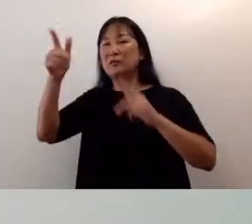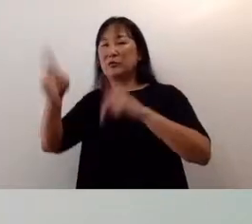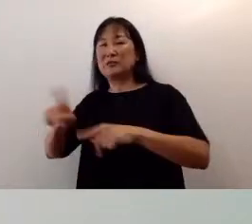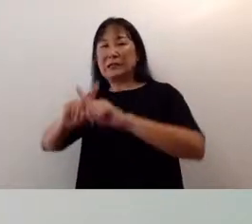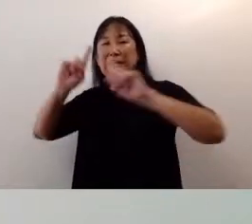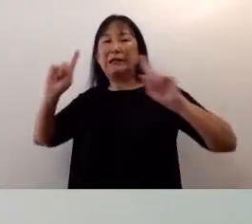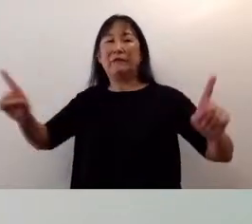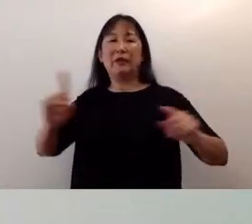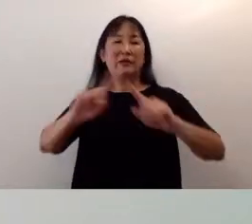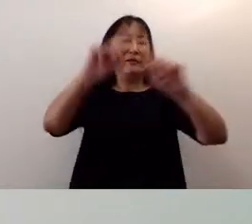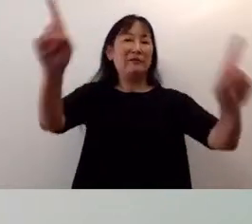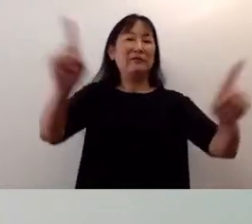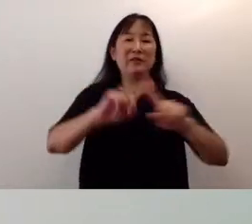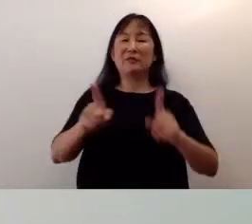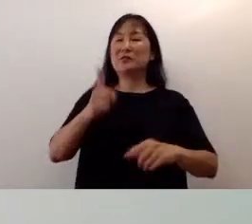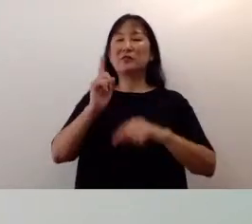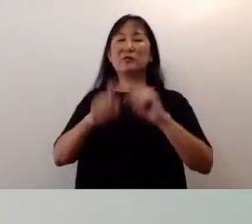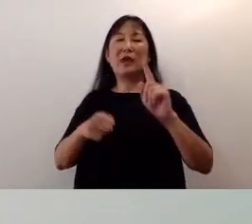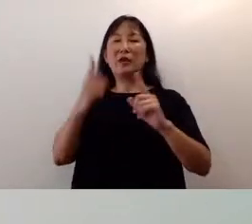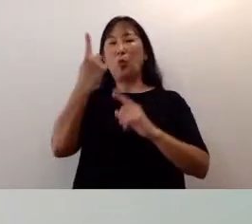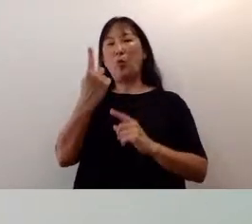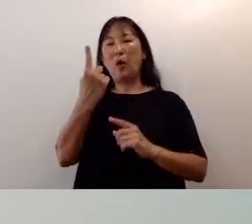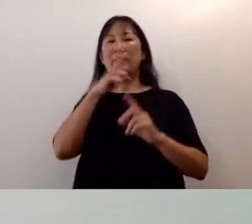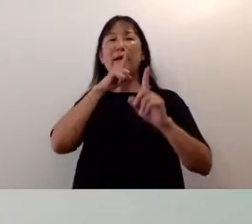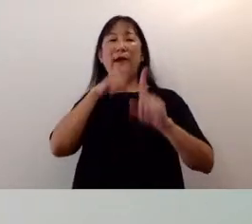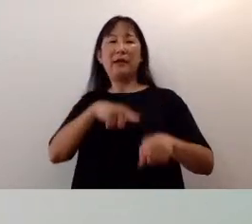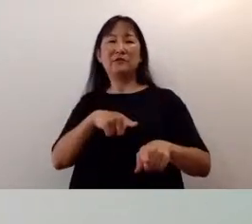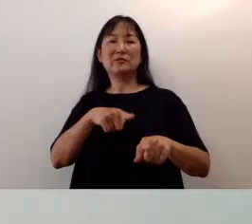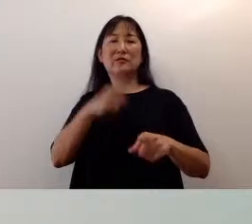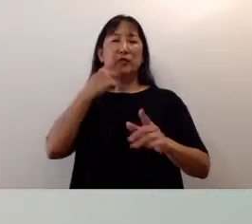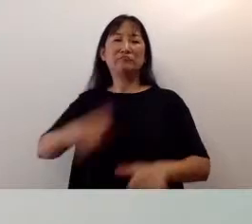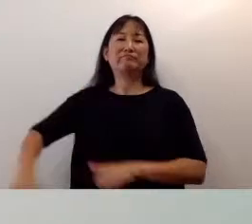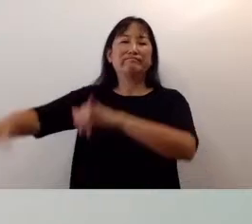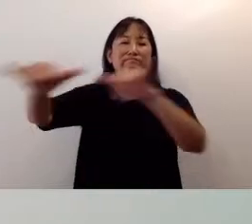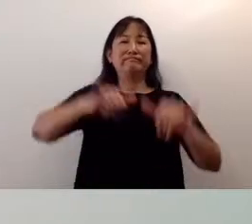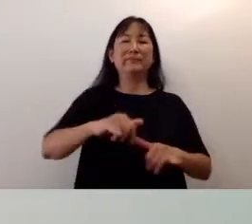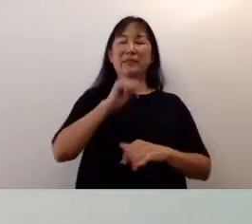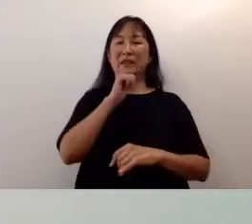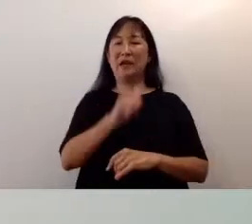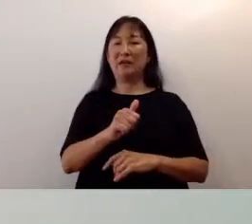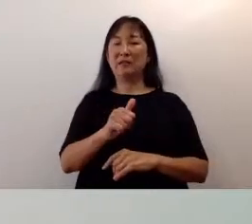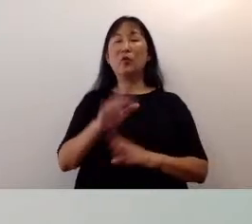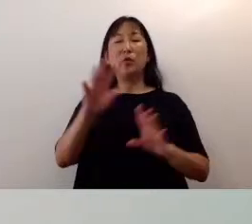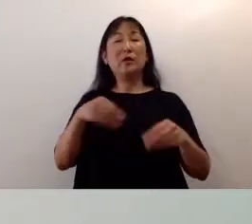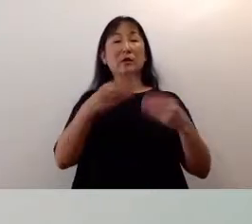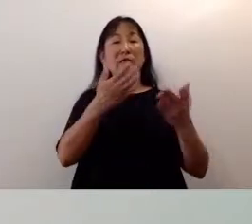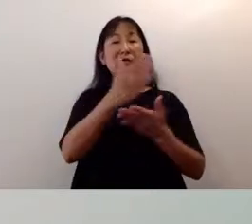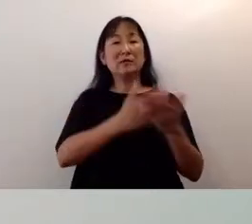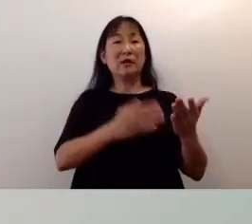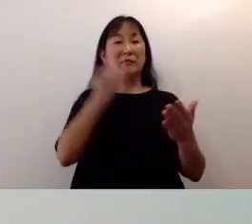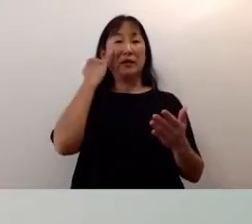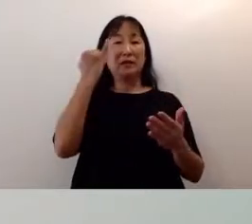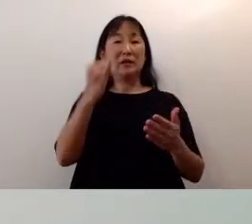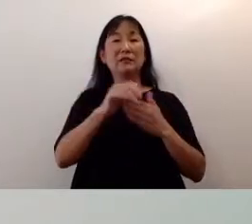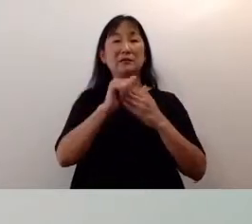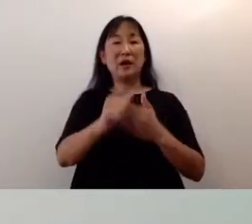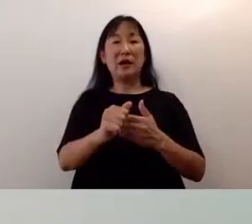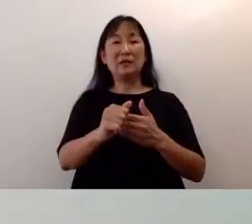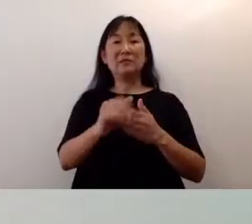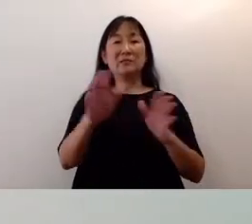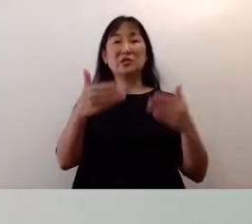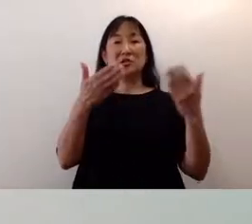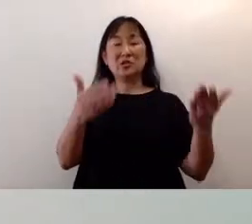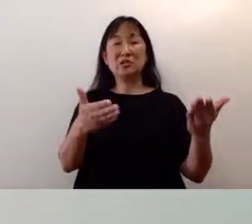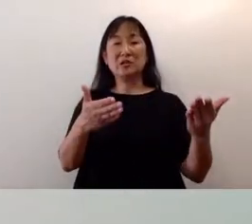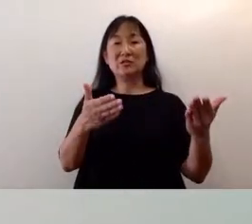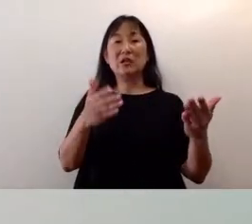interactive process, we can definitely help provide some initial guidance on that and some suggestions. Your doctor is also going to have to